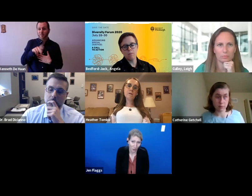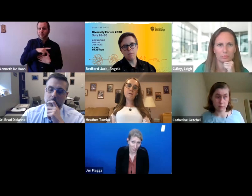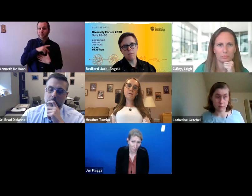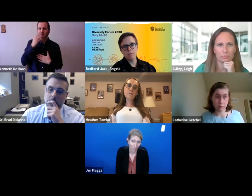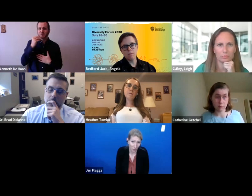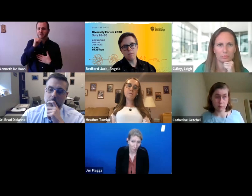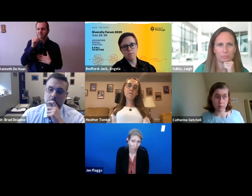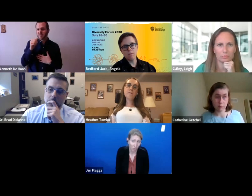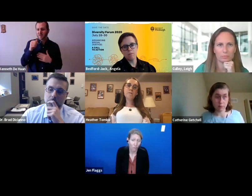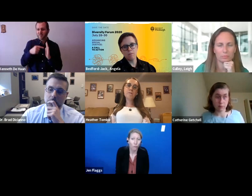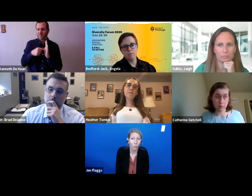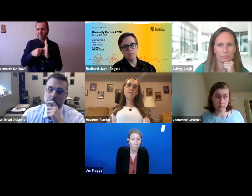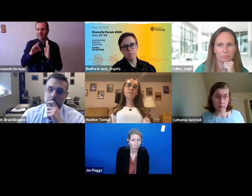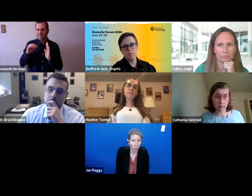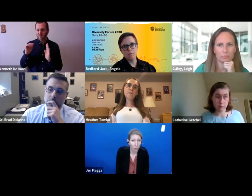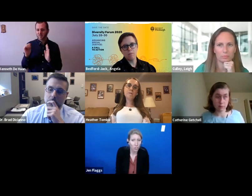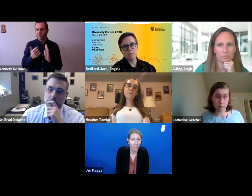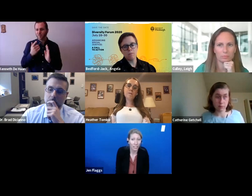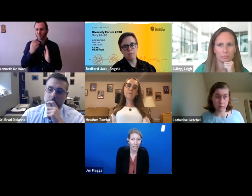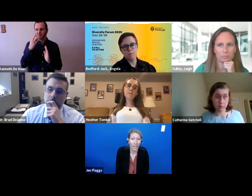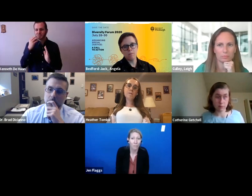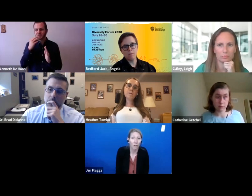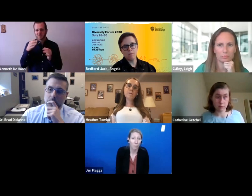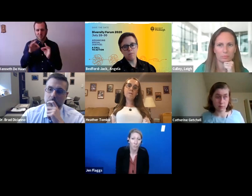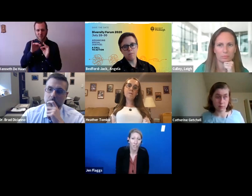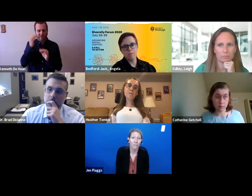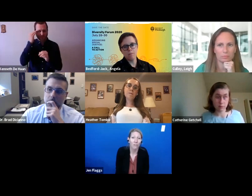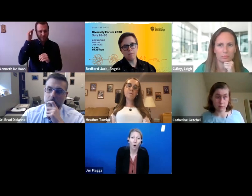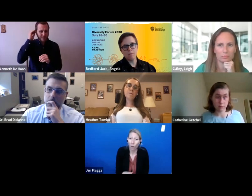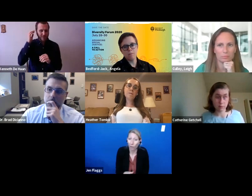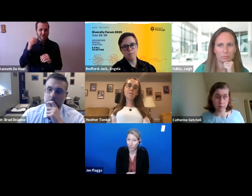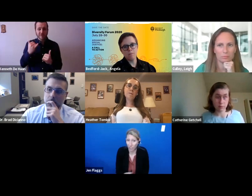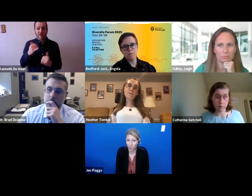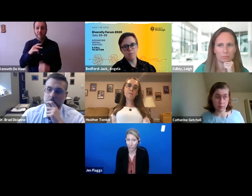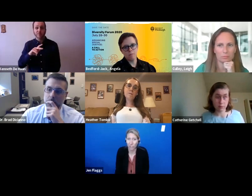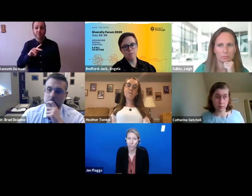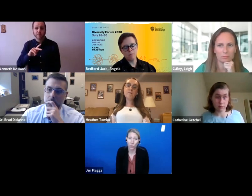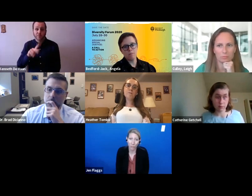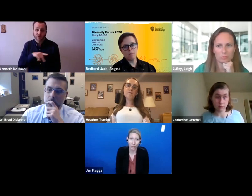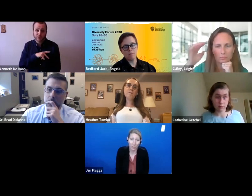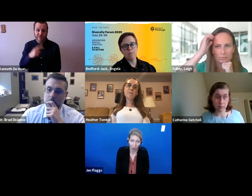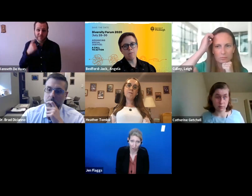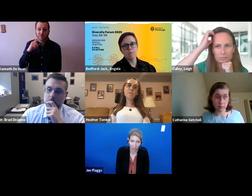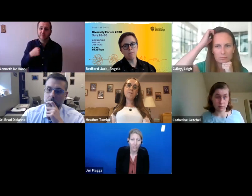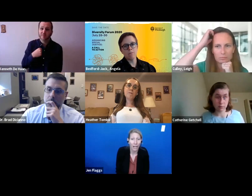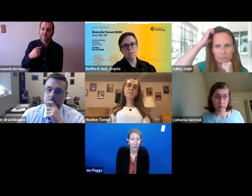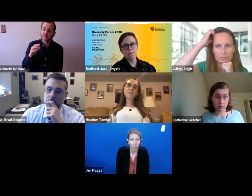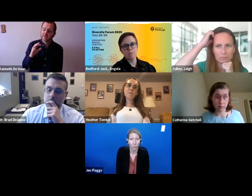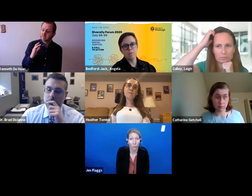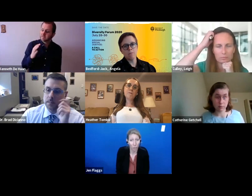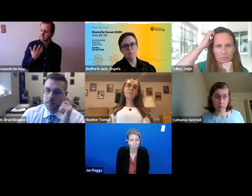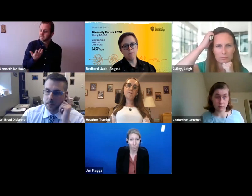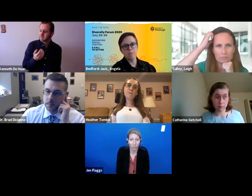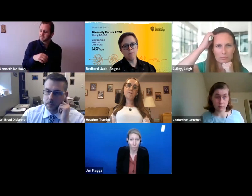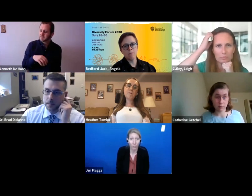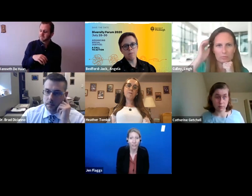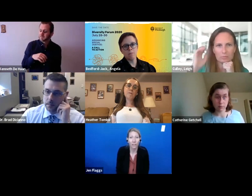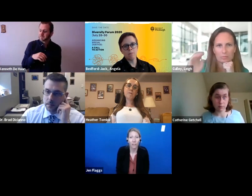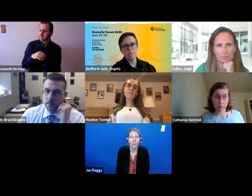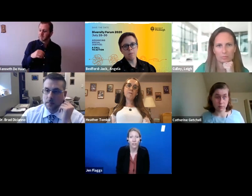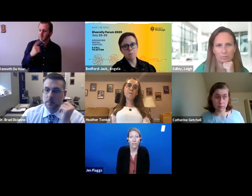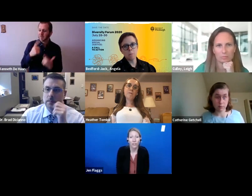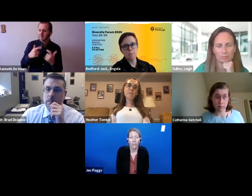that varies depending on the person. For me personally, I'm not representative of all of the experiences, so keep that in mind. However, personally for